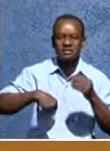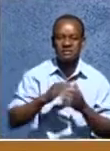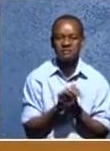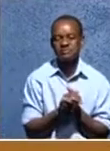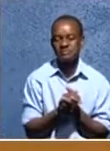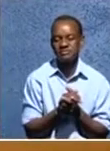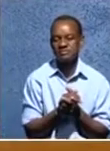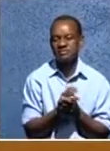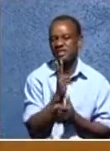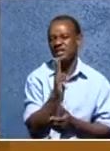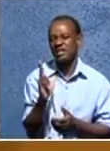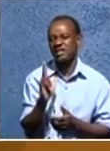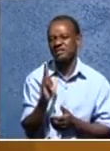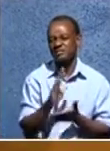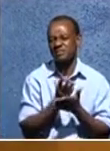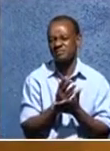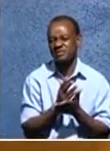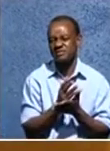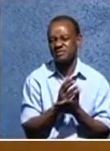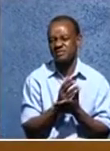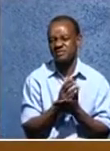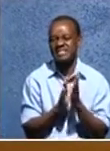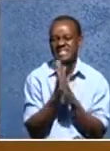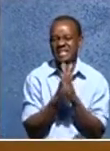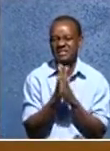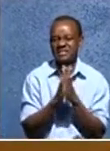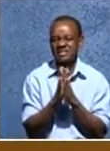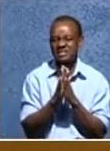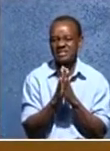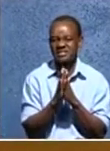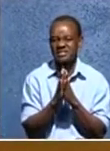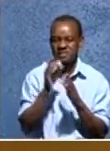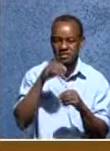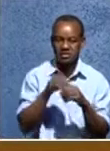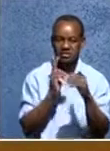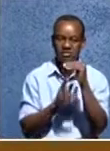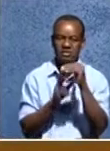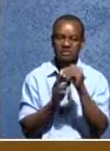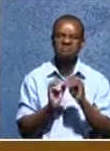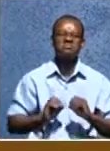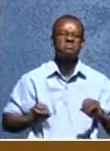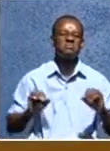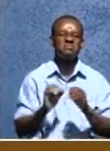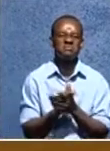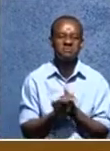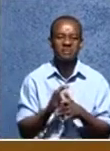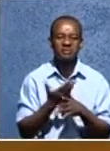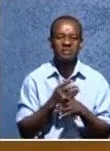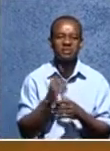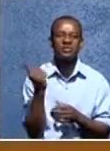in tourism, because when they hear the word tourism, they think, okay, I have to fork out money. So